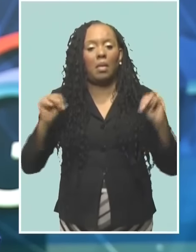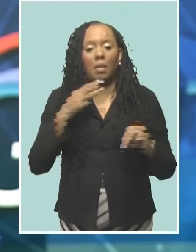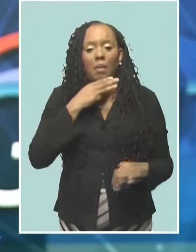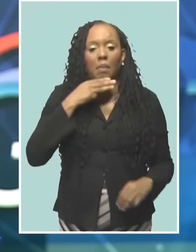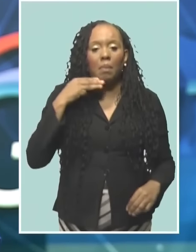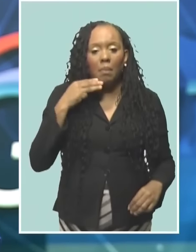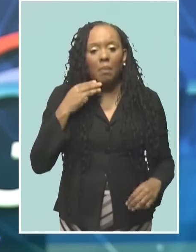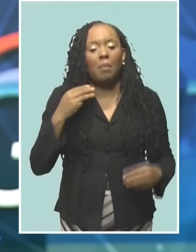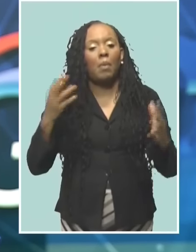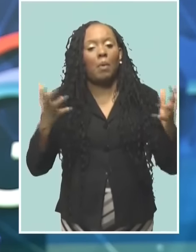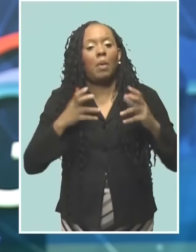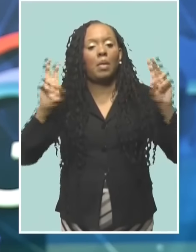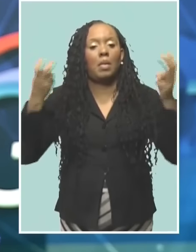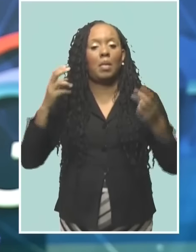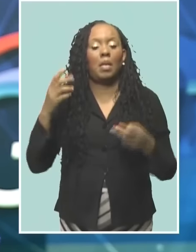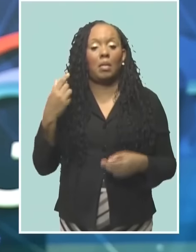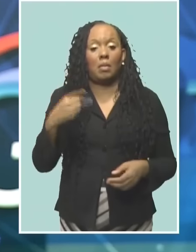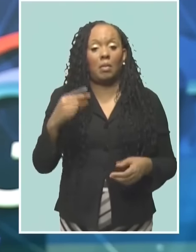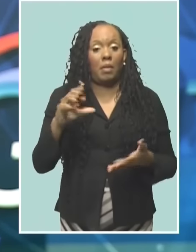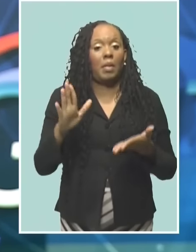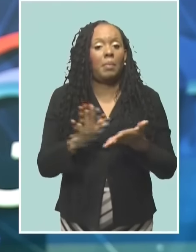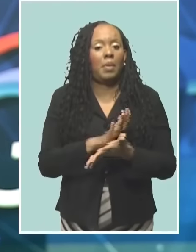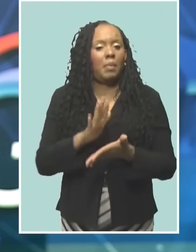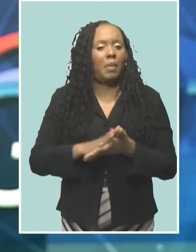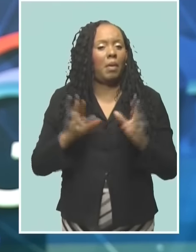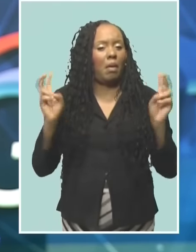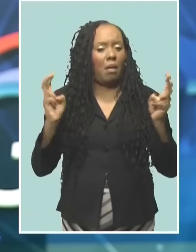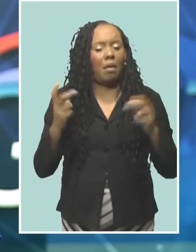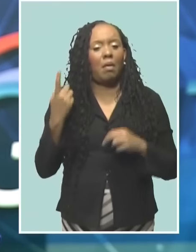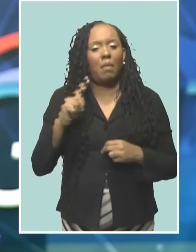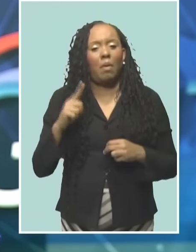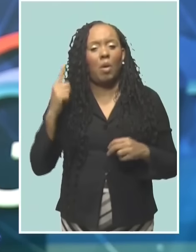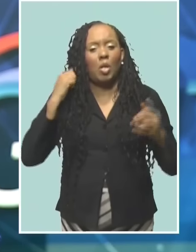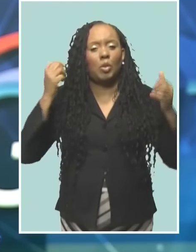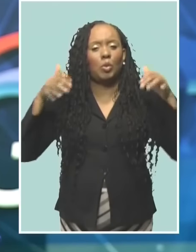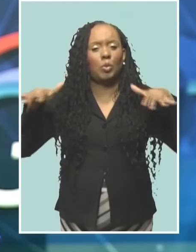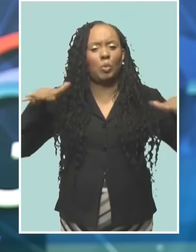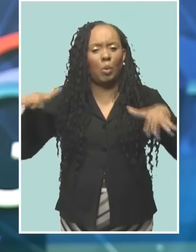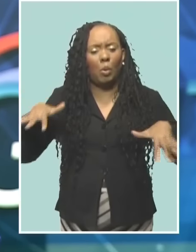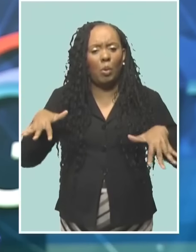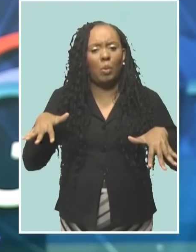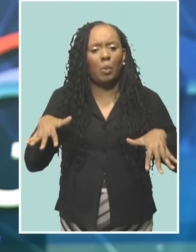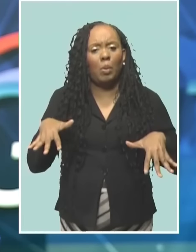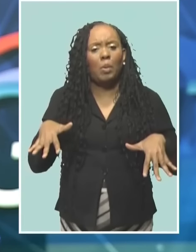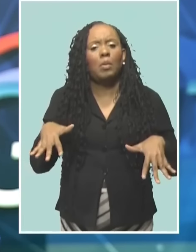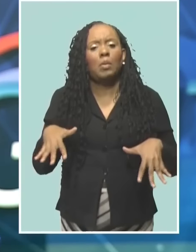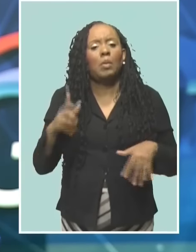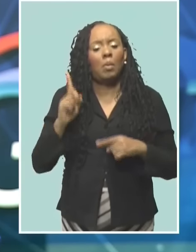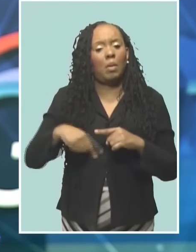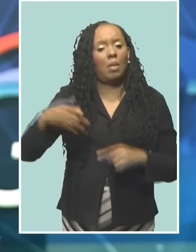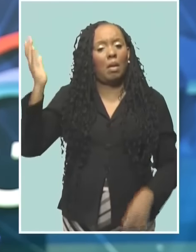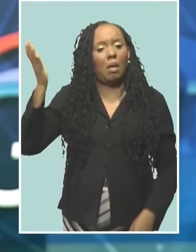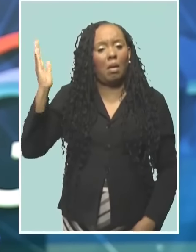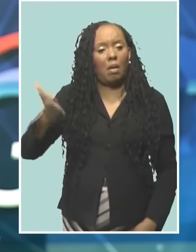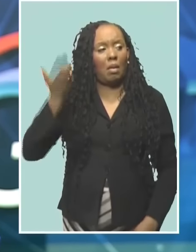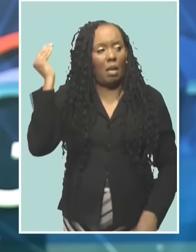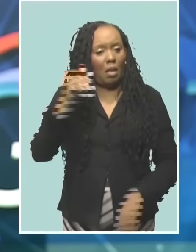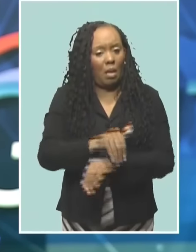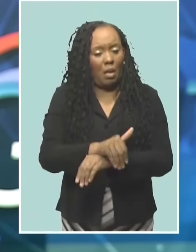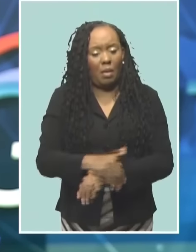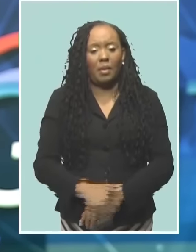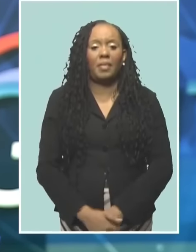Minister Mia Moore-Motley has called for a green paper on noise pollution to be done as she addressed the St. Michael Speaks last night at